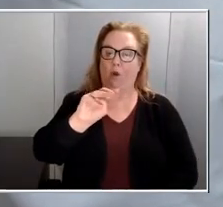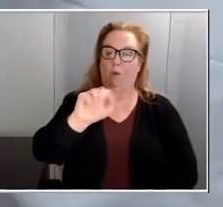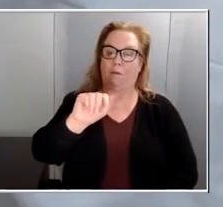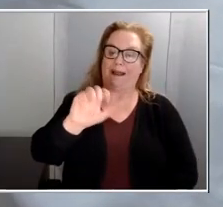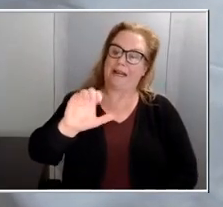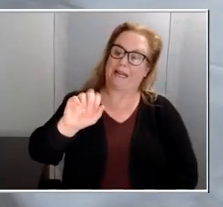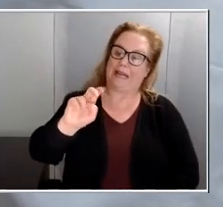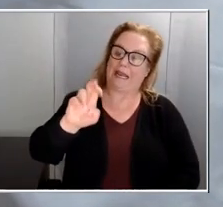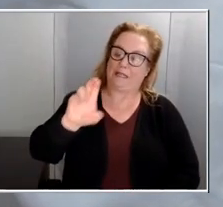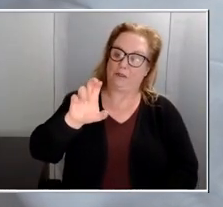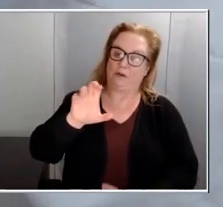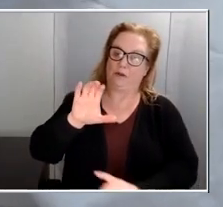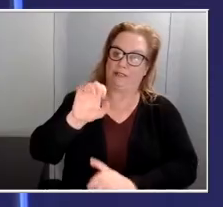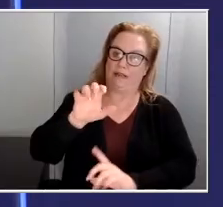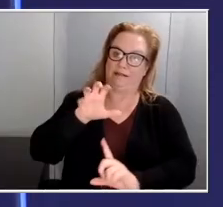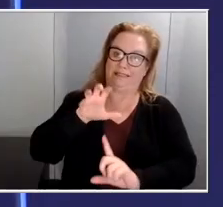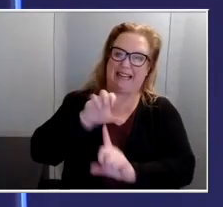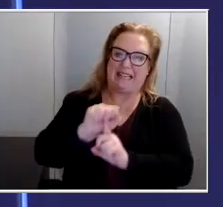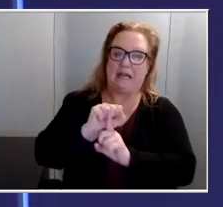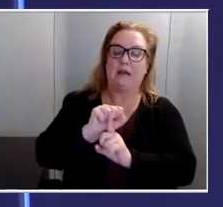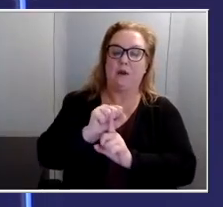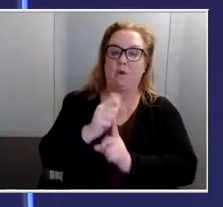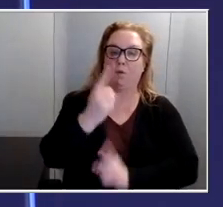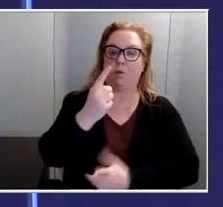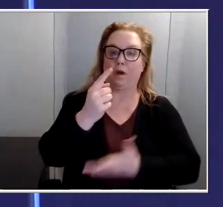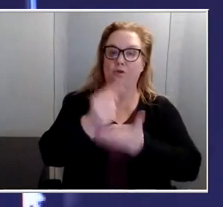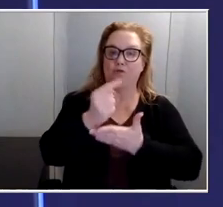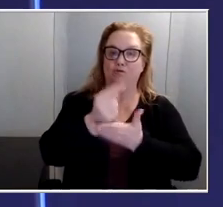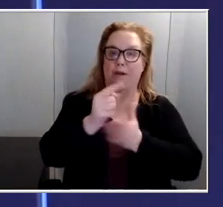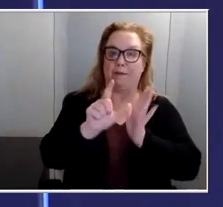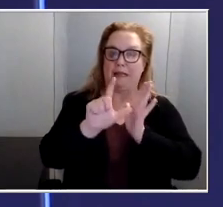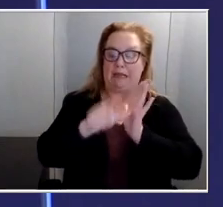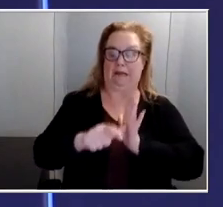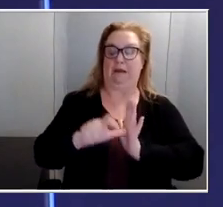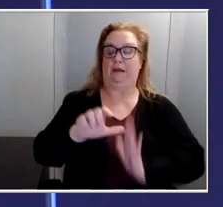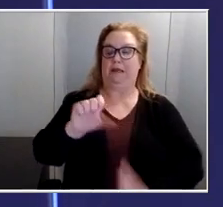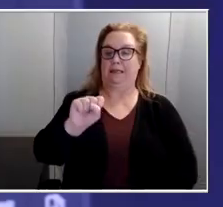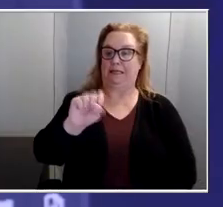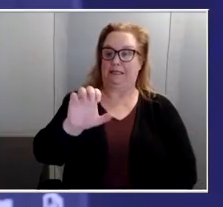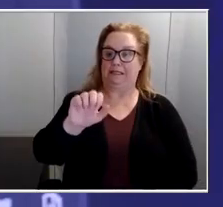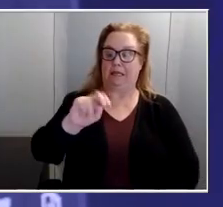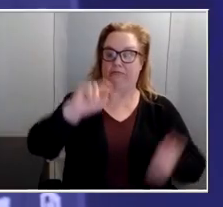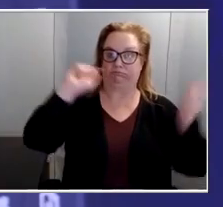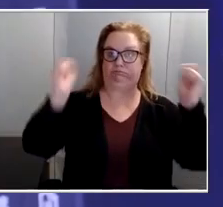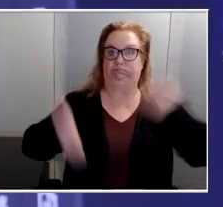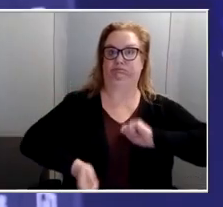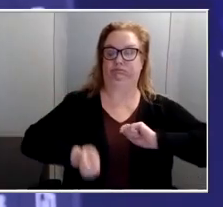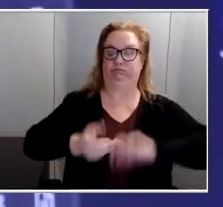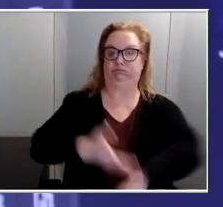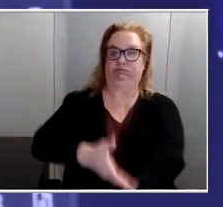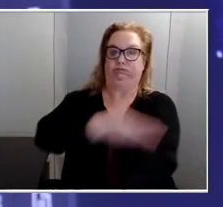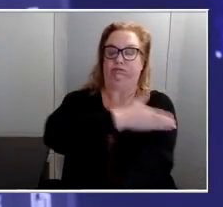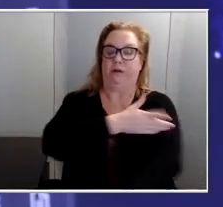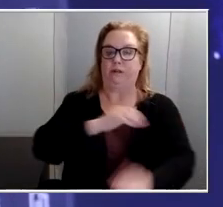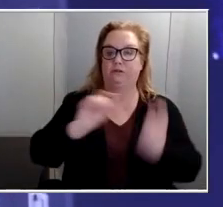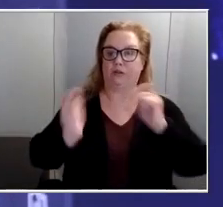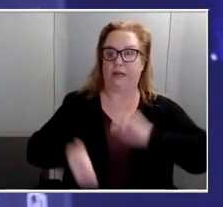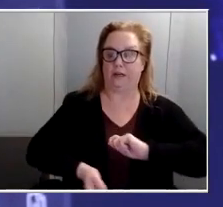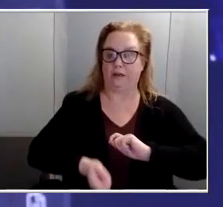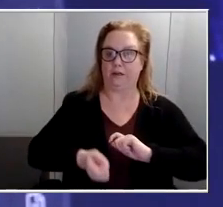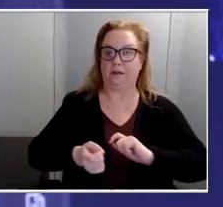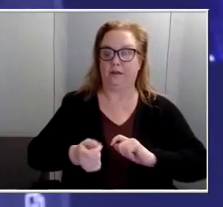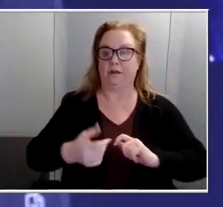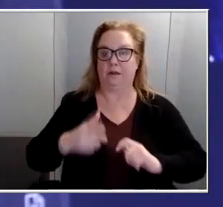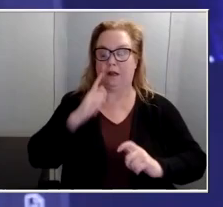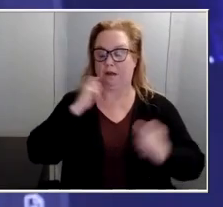and attack them. One treatment later, Mary's scan showed a miraculous change. I was very surprised, and the before